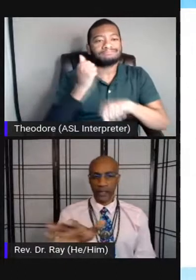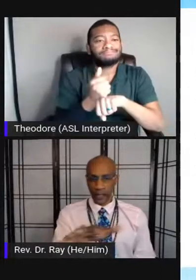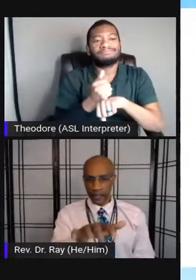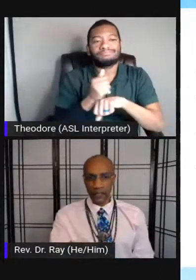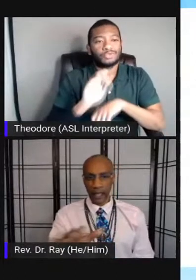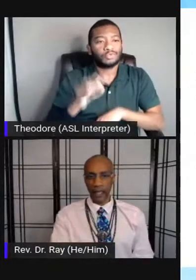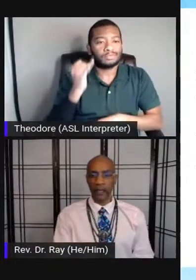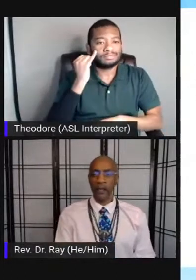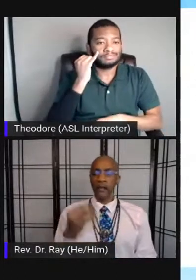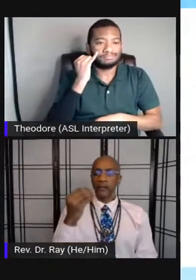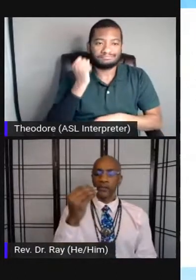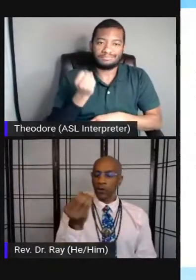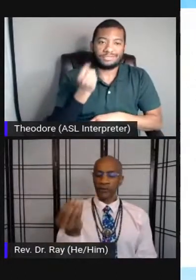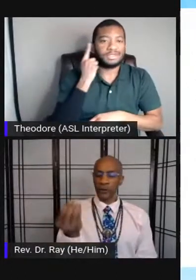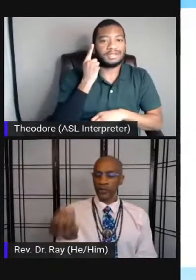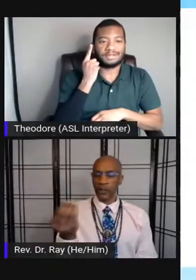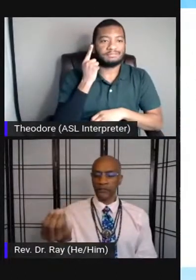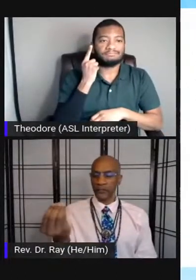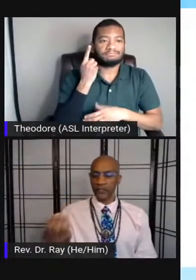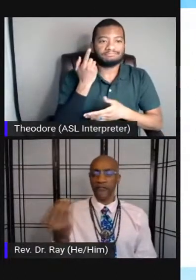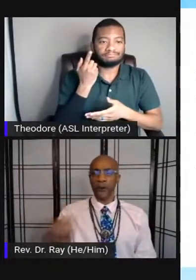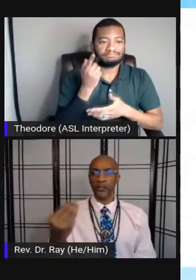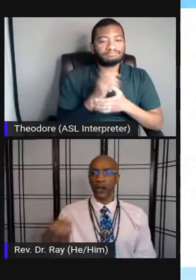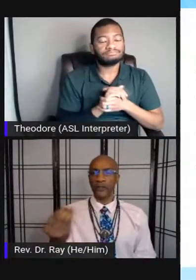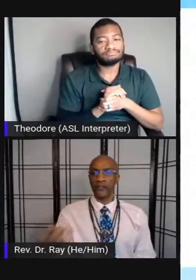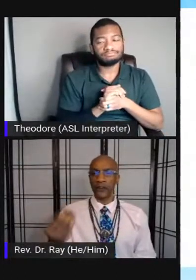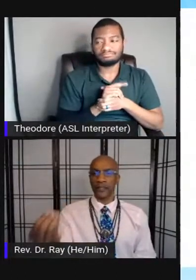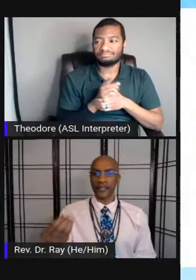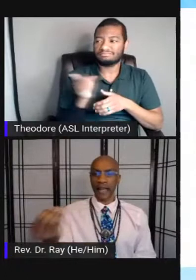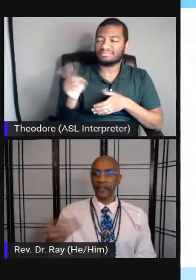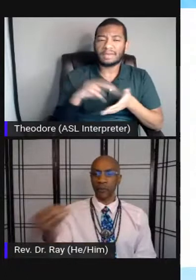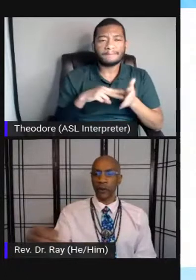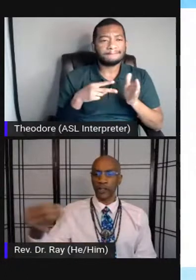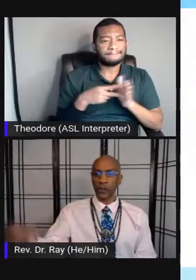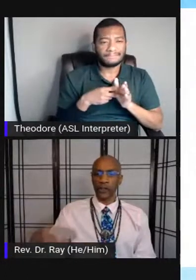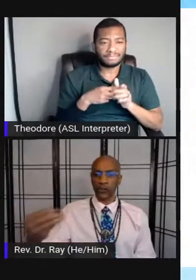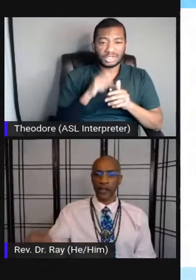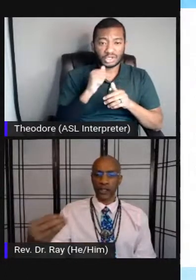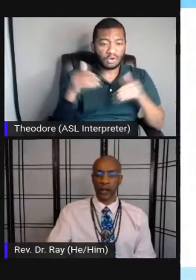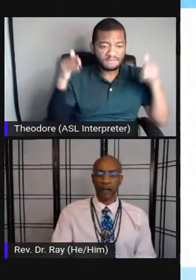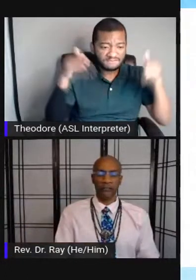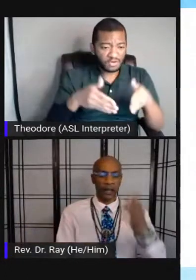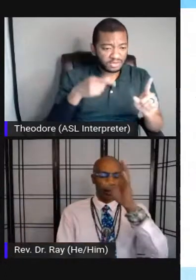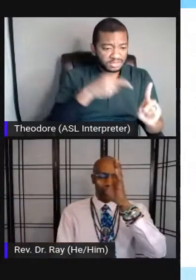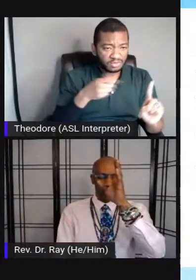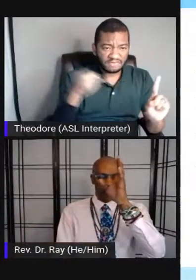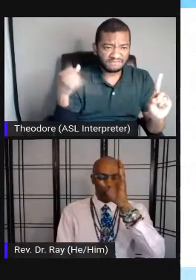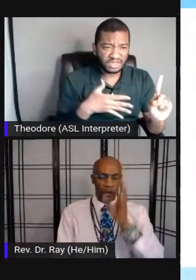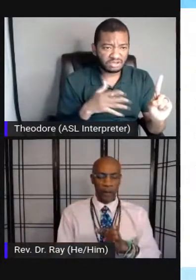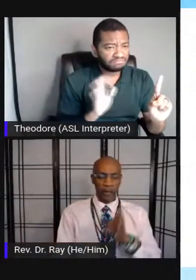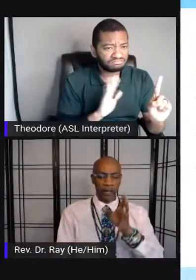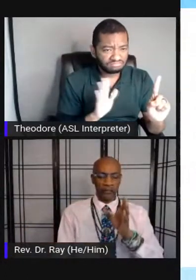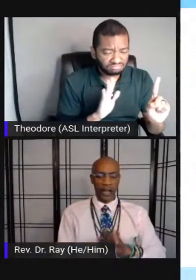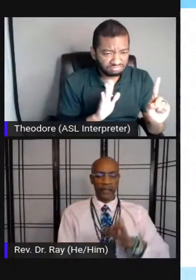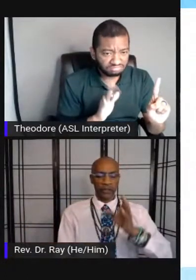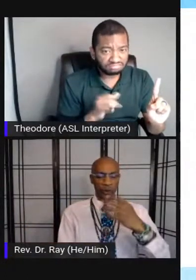once again, he's saying, don't focus on the fear itself. Focus on the fear as a sign. It's pointing you in the direction of What